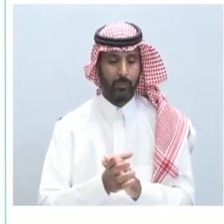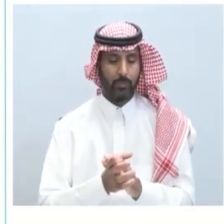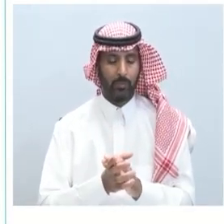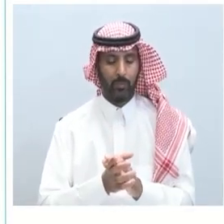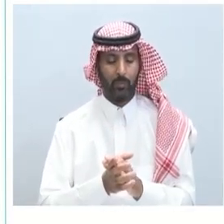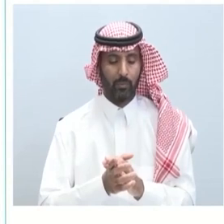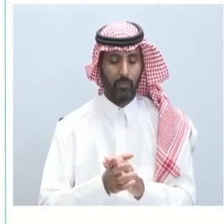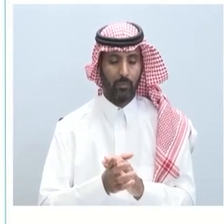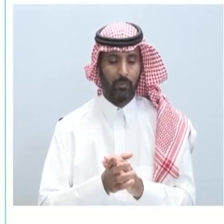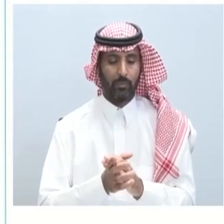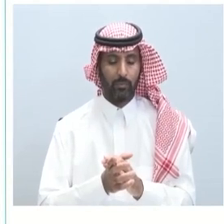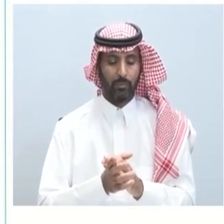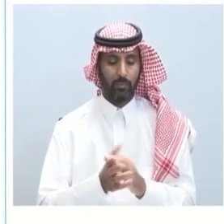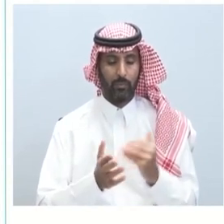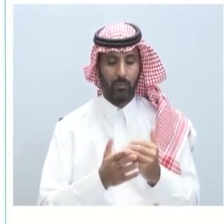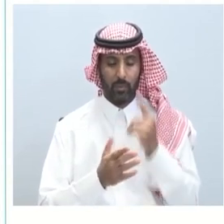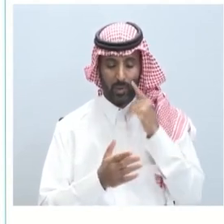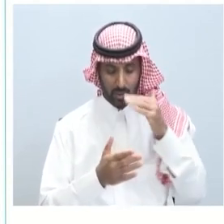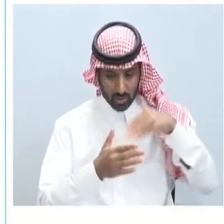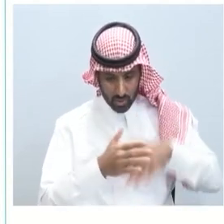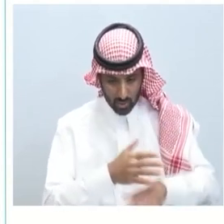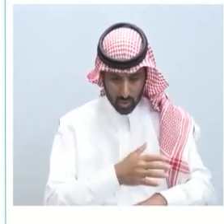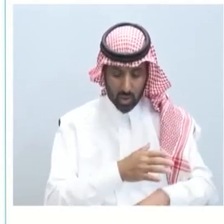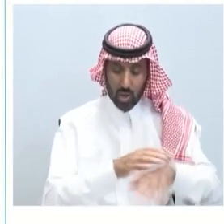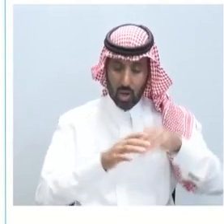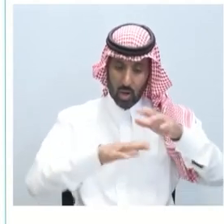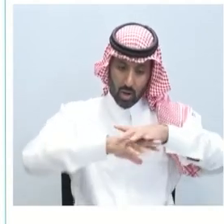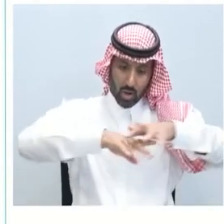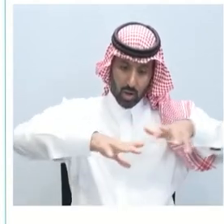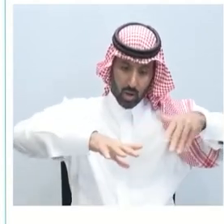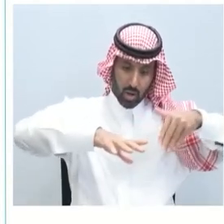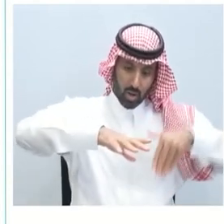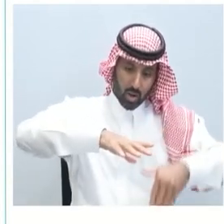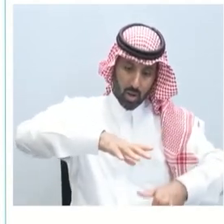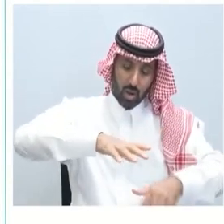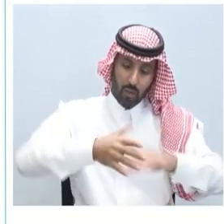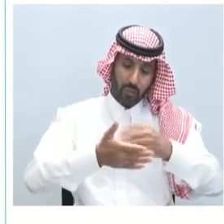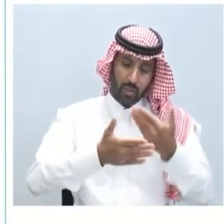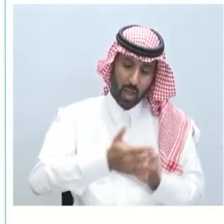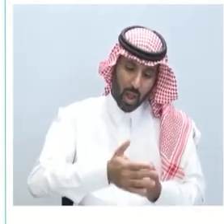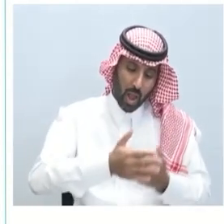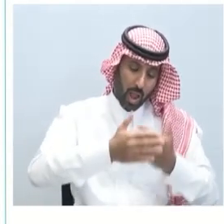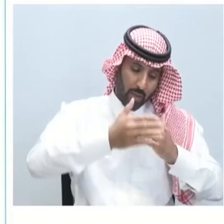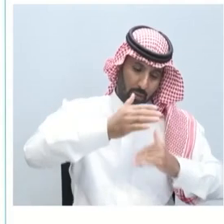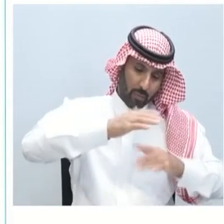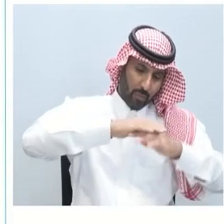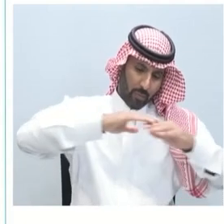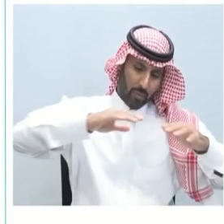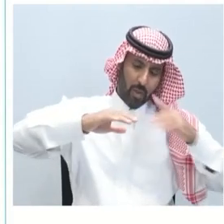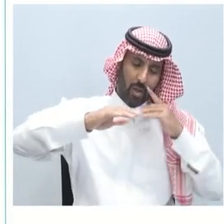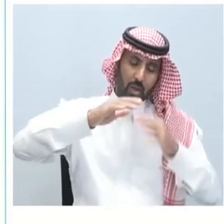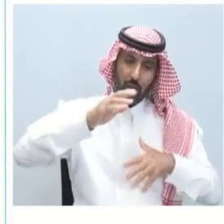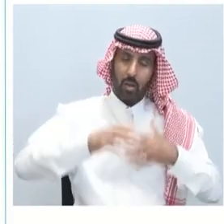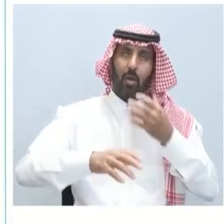say? Yes, to sink, to die underwater because of being unable